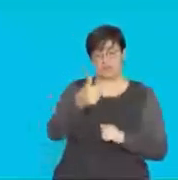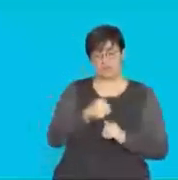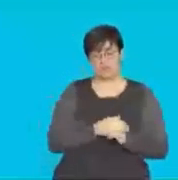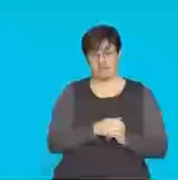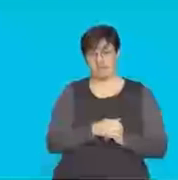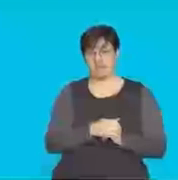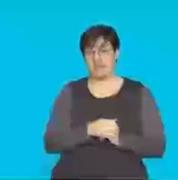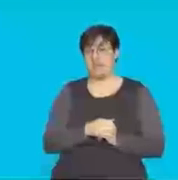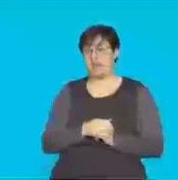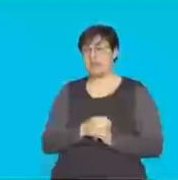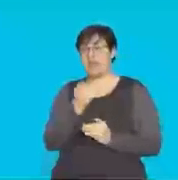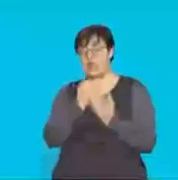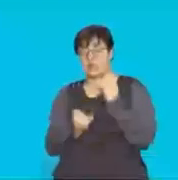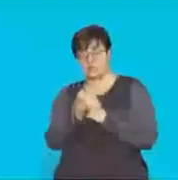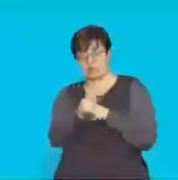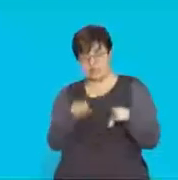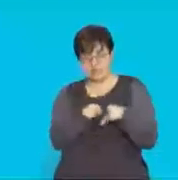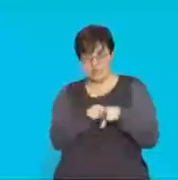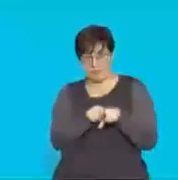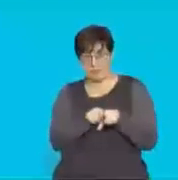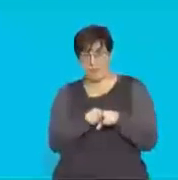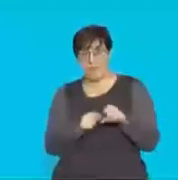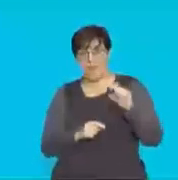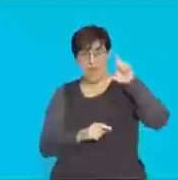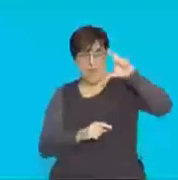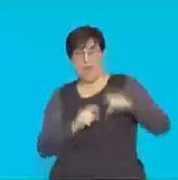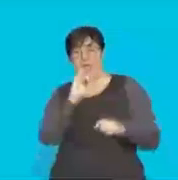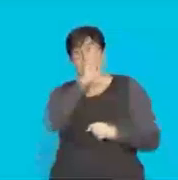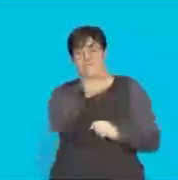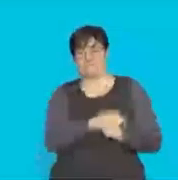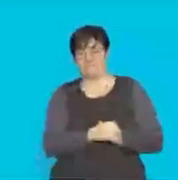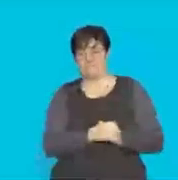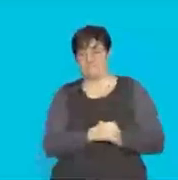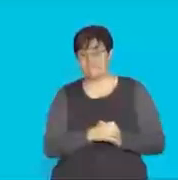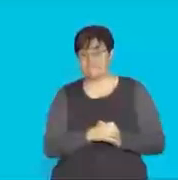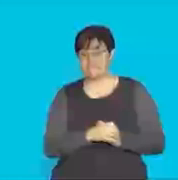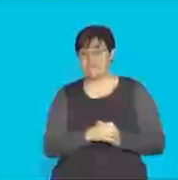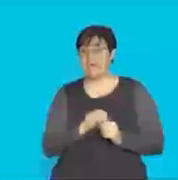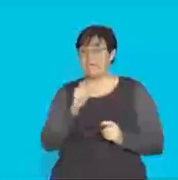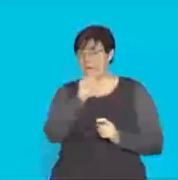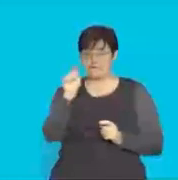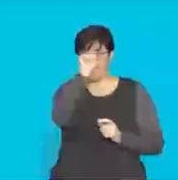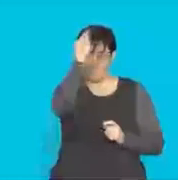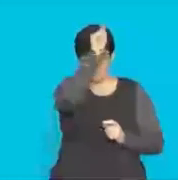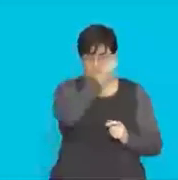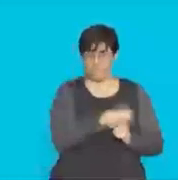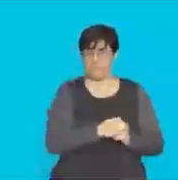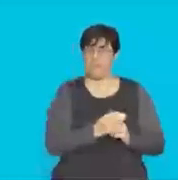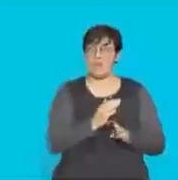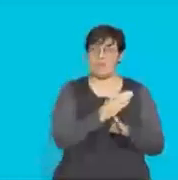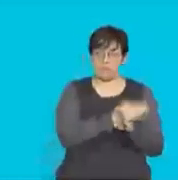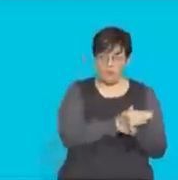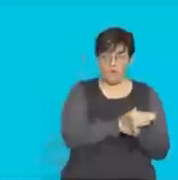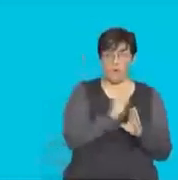trait, and we allocate these individuals a capital letter F. And I often do that quickly before I get